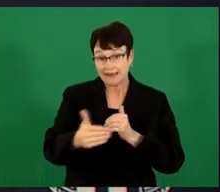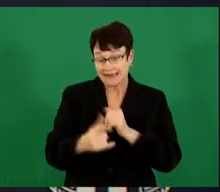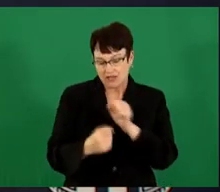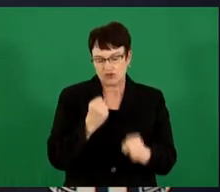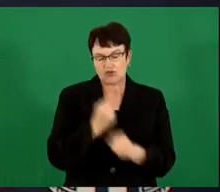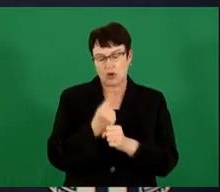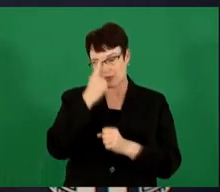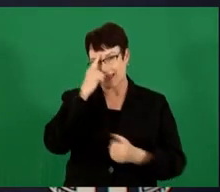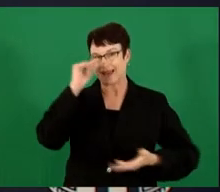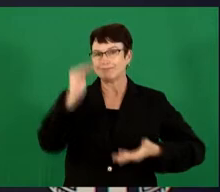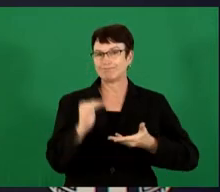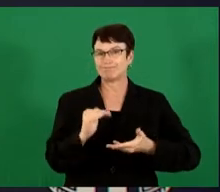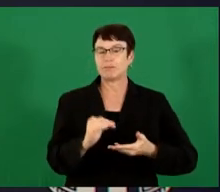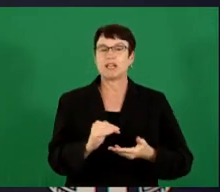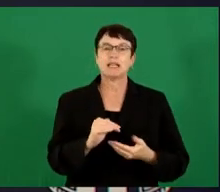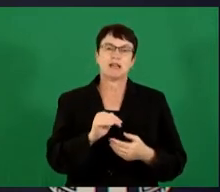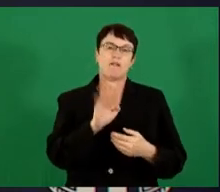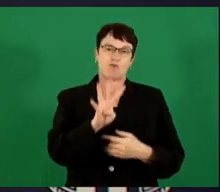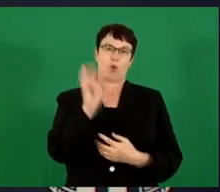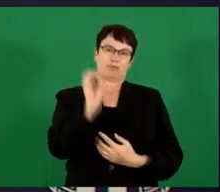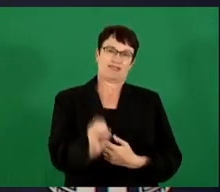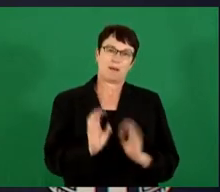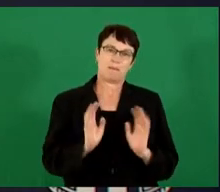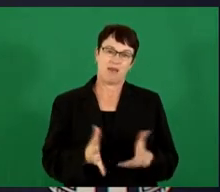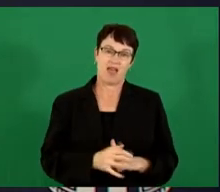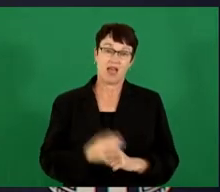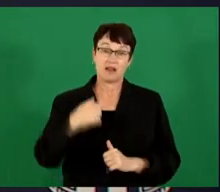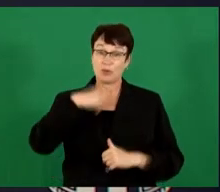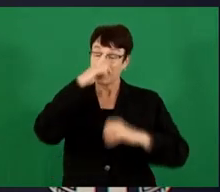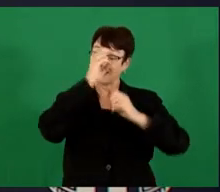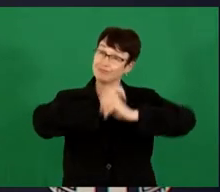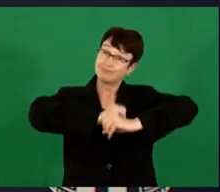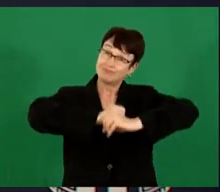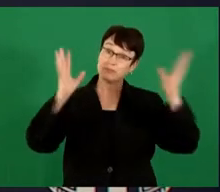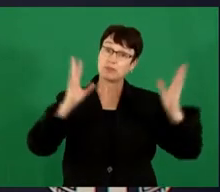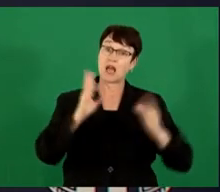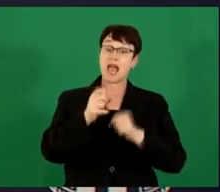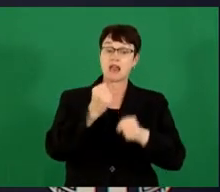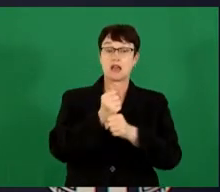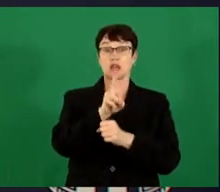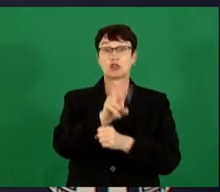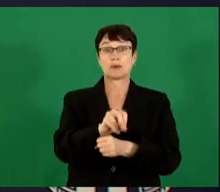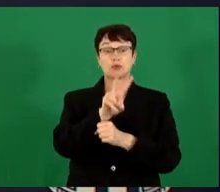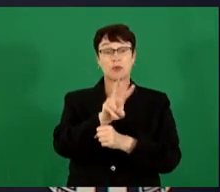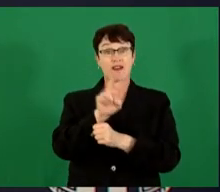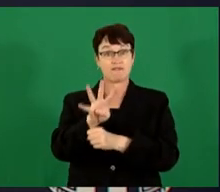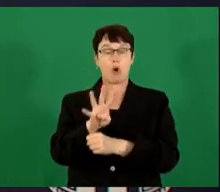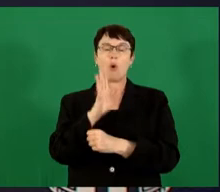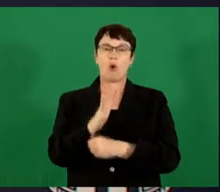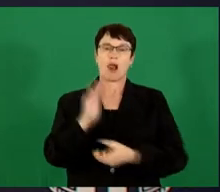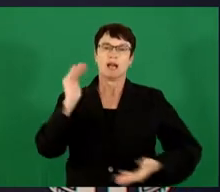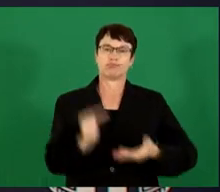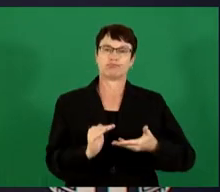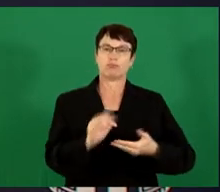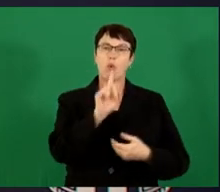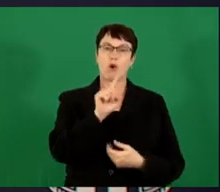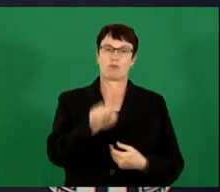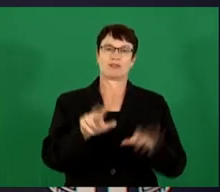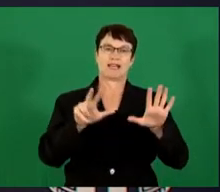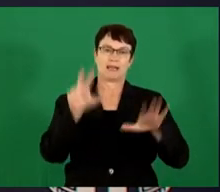in 2023. The forecast for 2024 is lower at